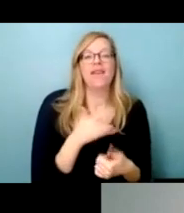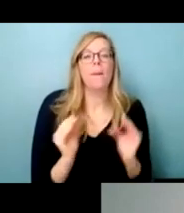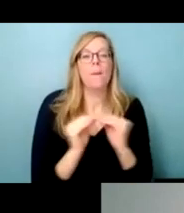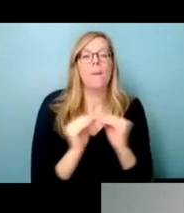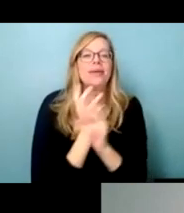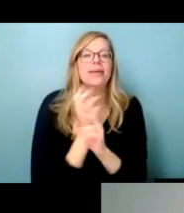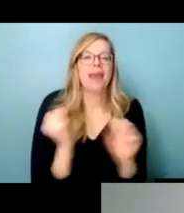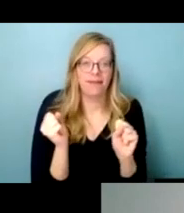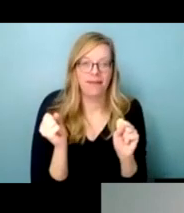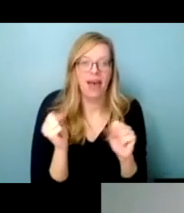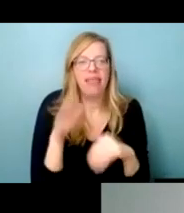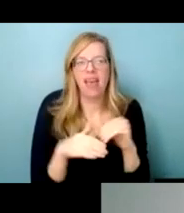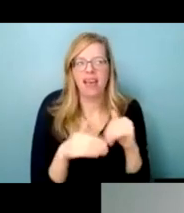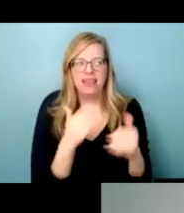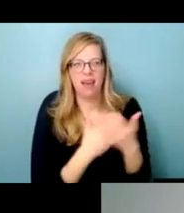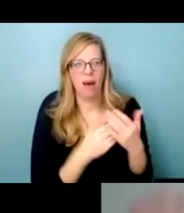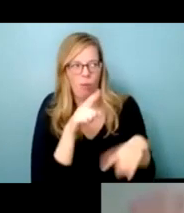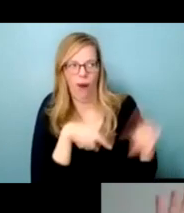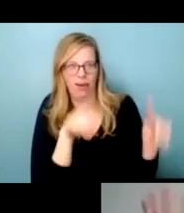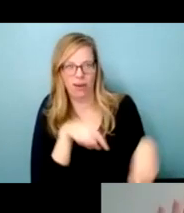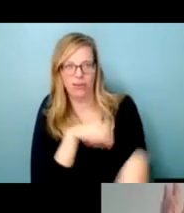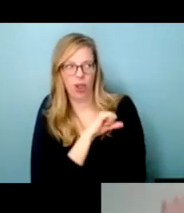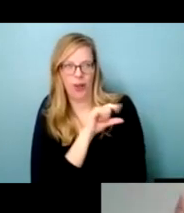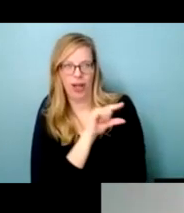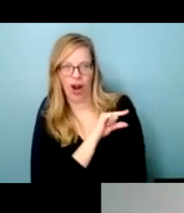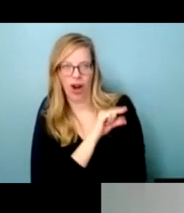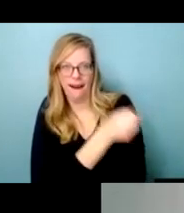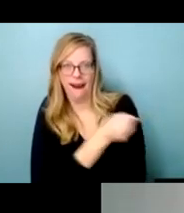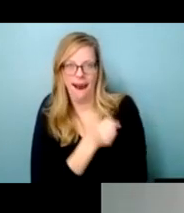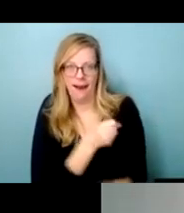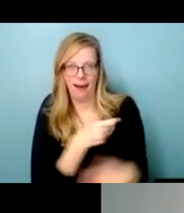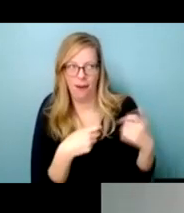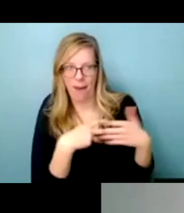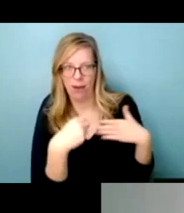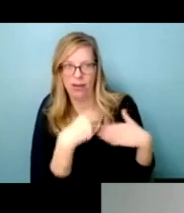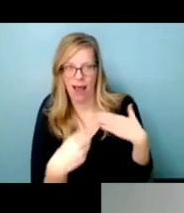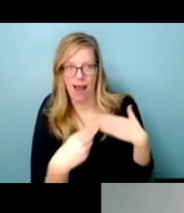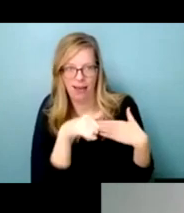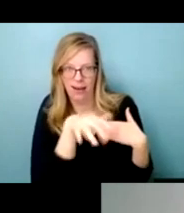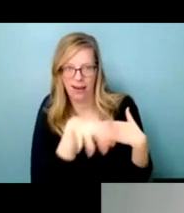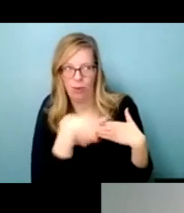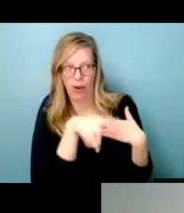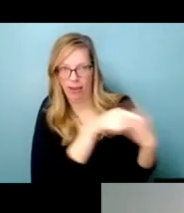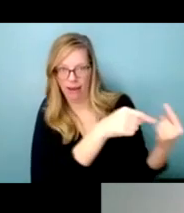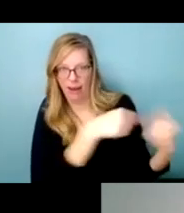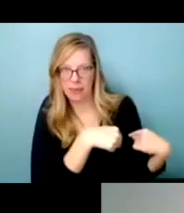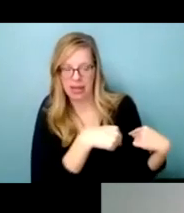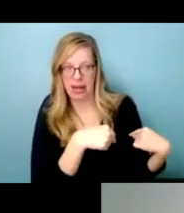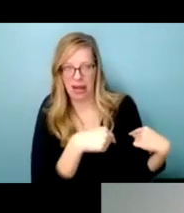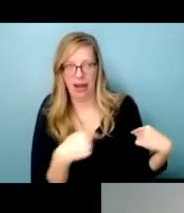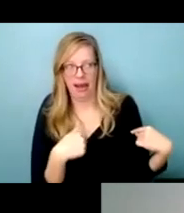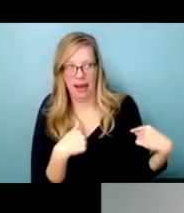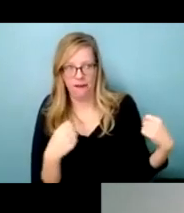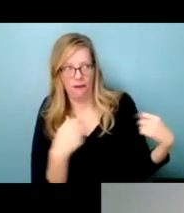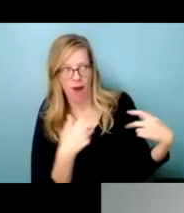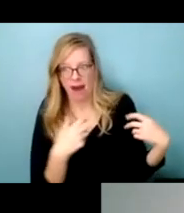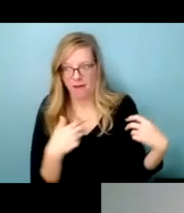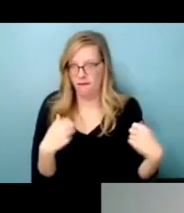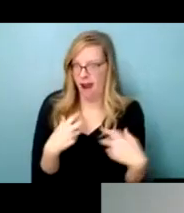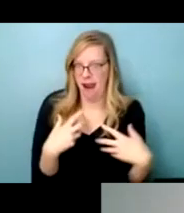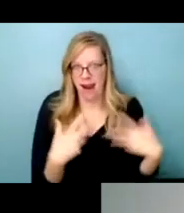if it's some random security guard that we hire from outside of the neighborhood who comes in and is afraid of everyone because they're a security